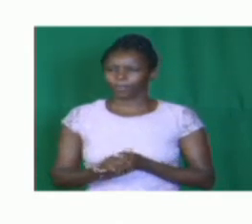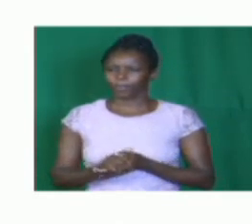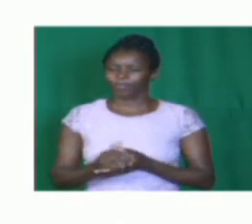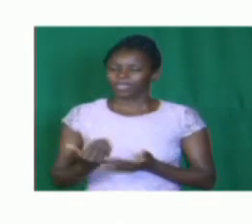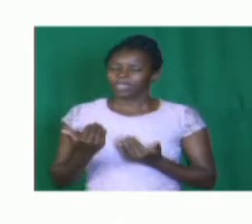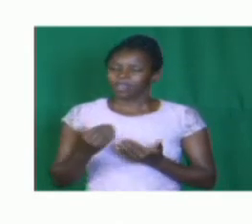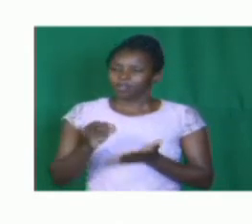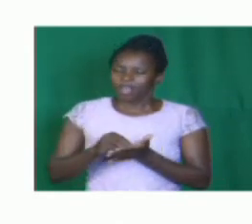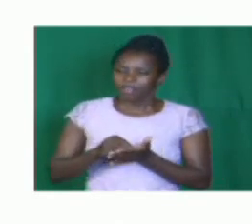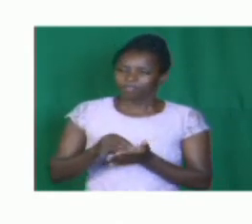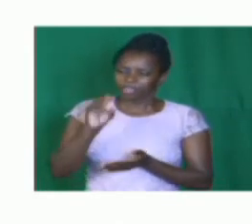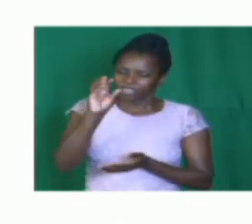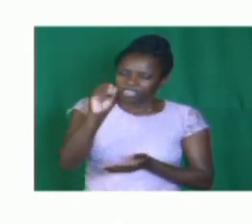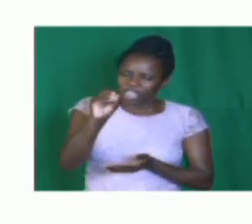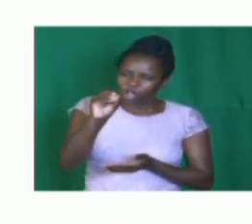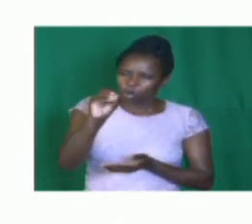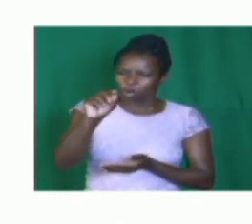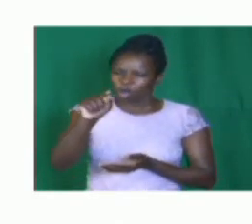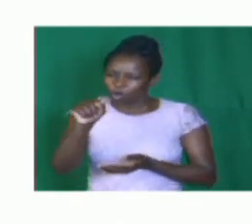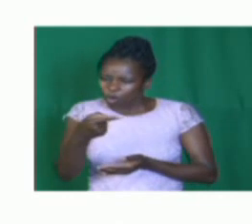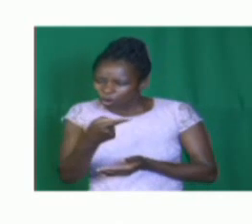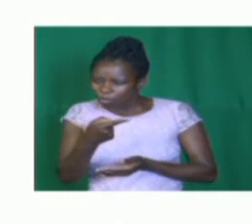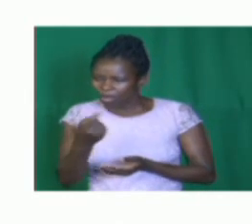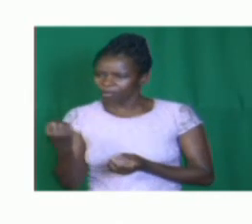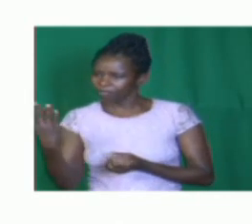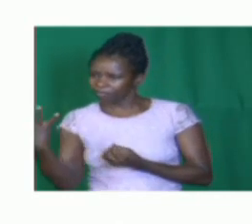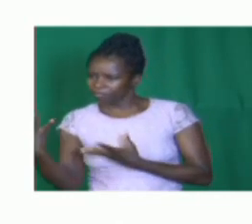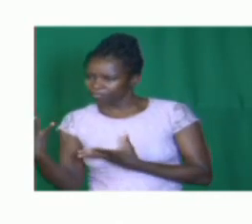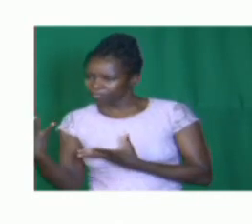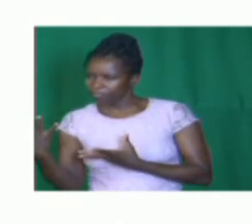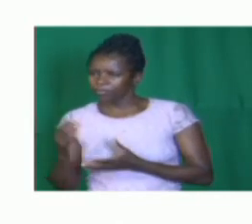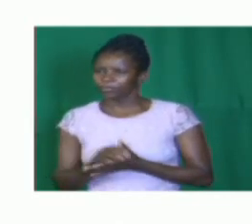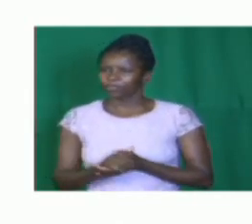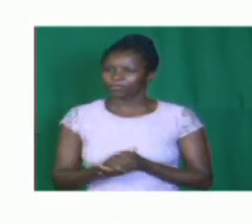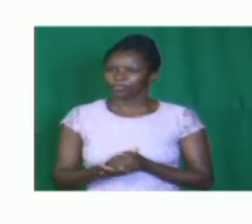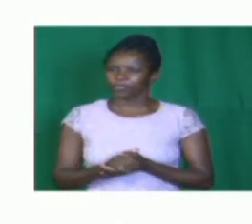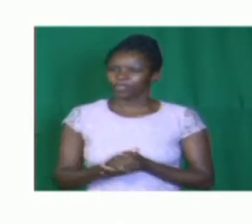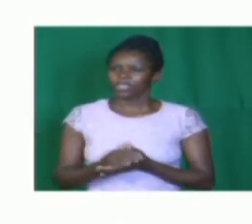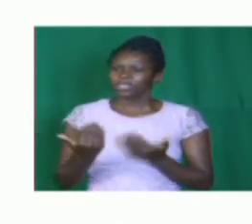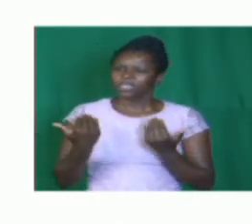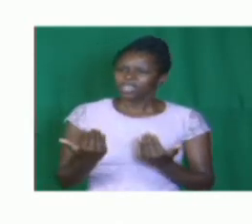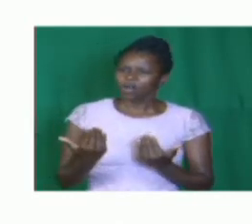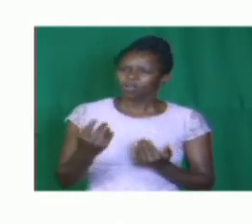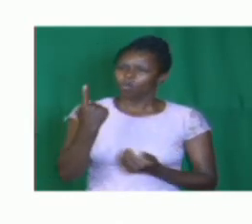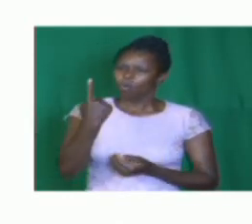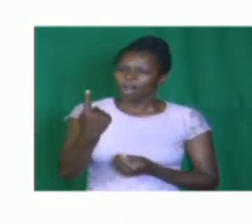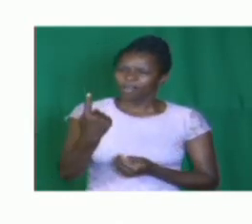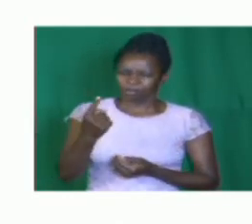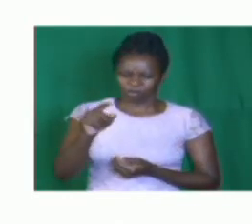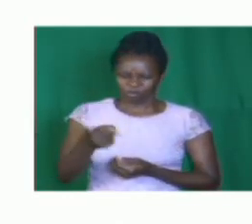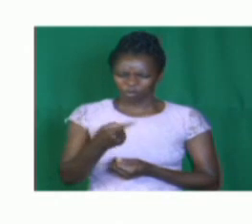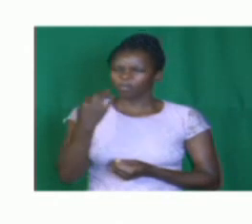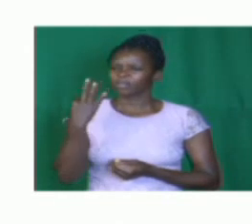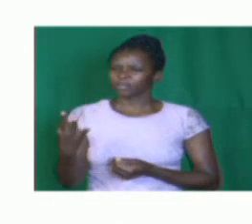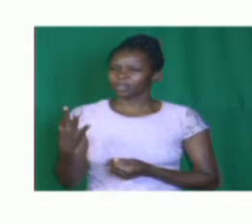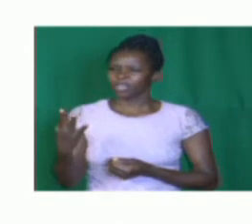having something like 0, something this side. But this one is 1,3, so we cannot take the